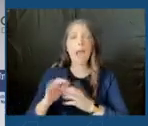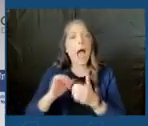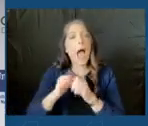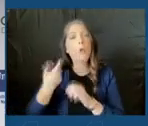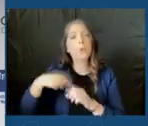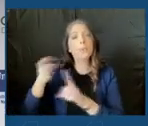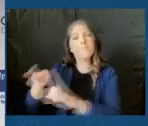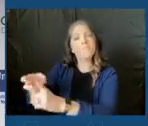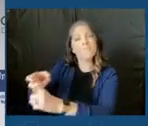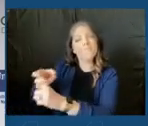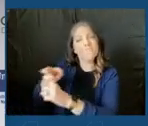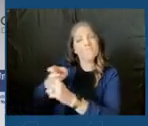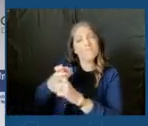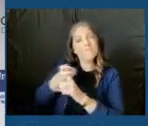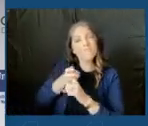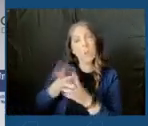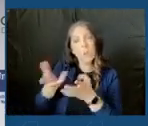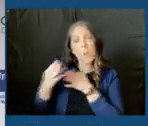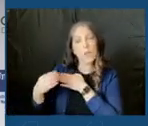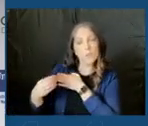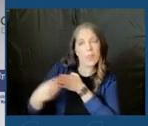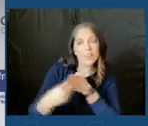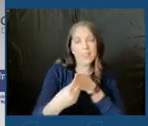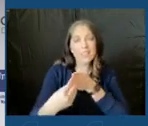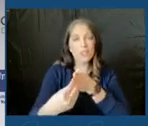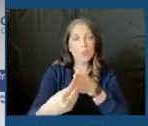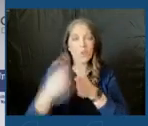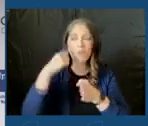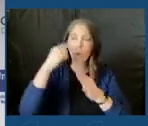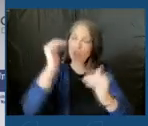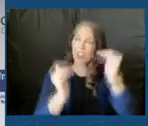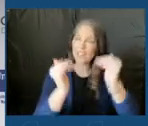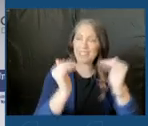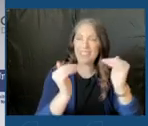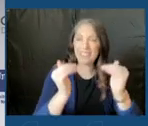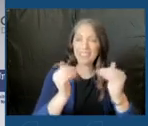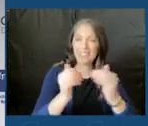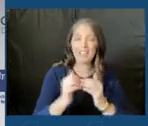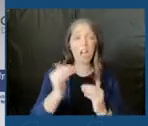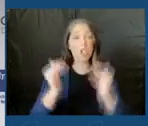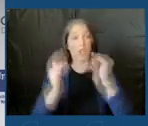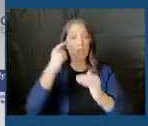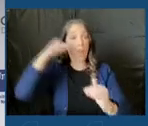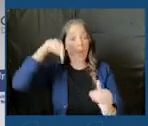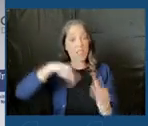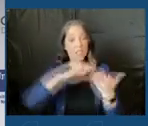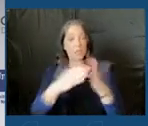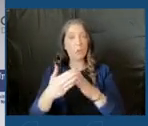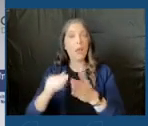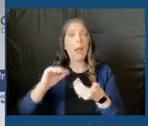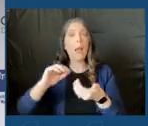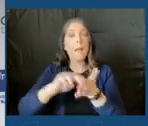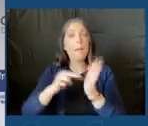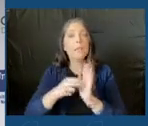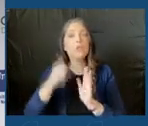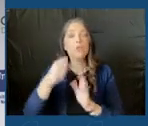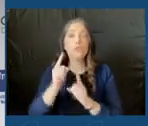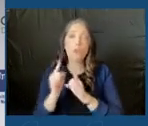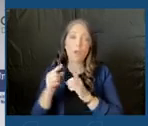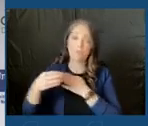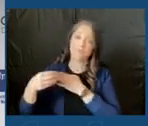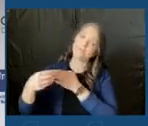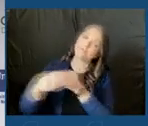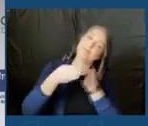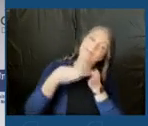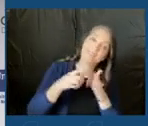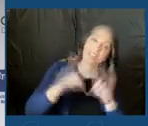say, we want to lead you on a path of justice as well, because justice for this community means you're going to end up in a different place, and know that there